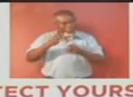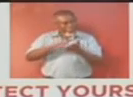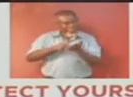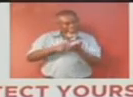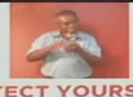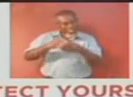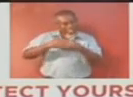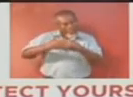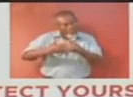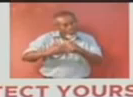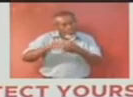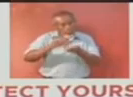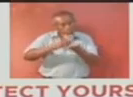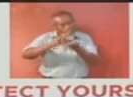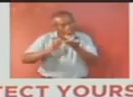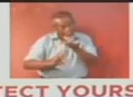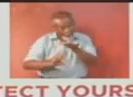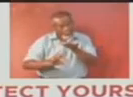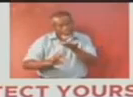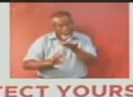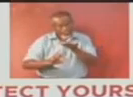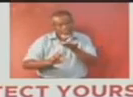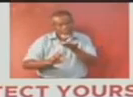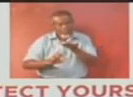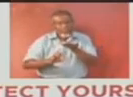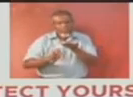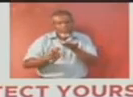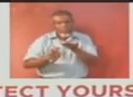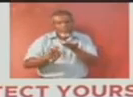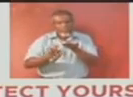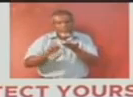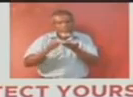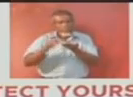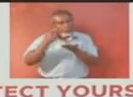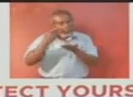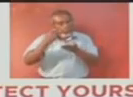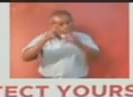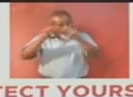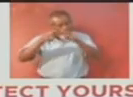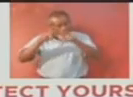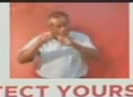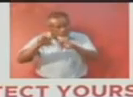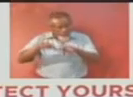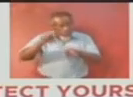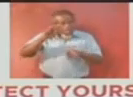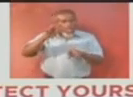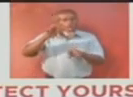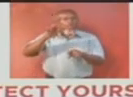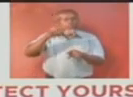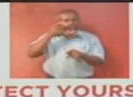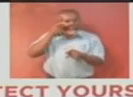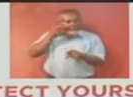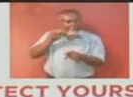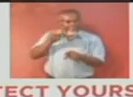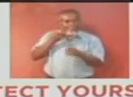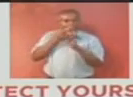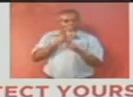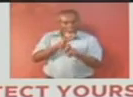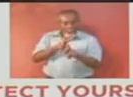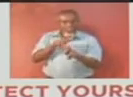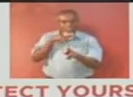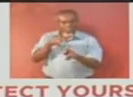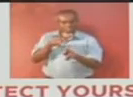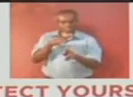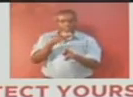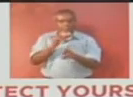number of tests that may have been performed in that time span may be lower than at other points in the week, and that is really because there are fewer